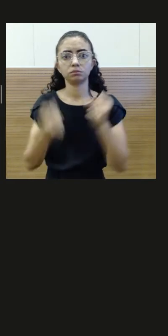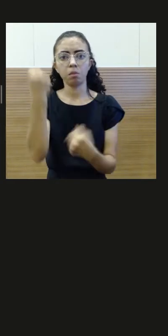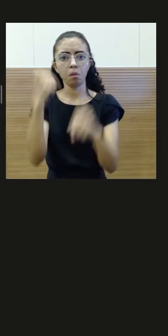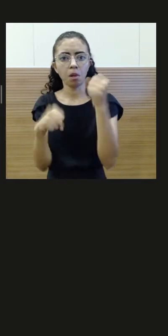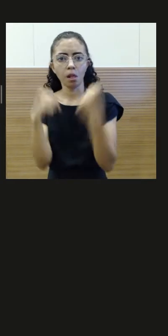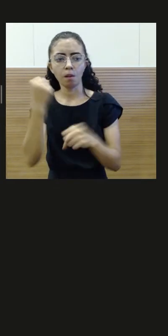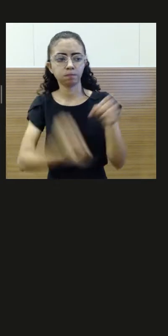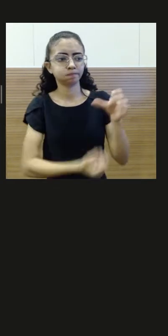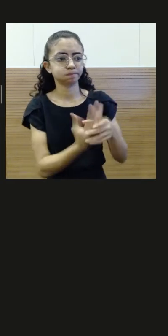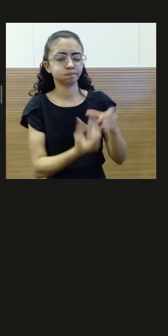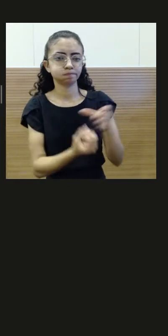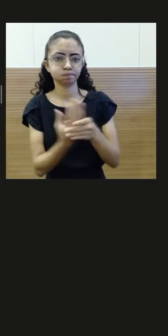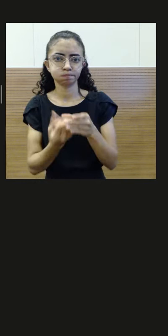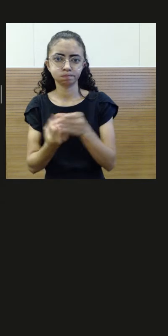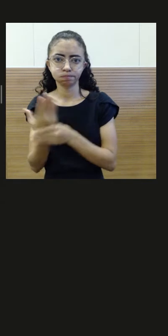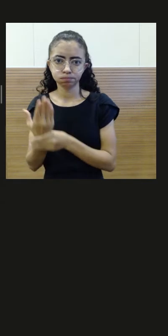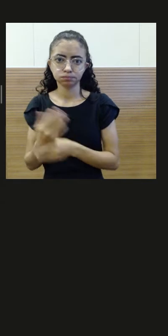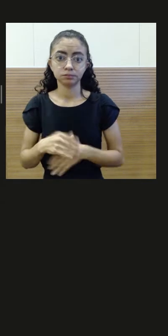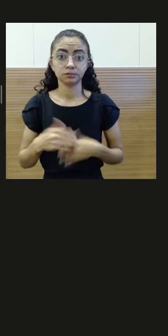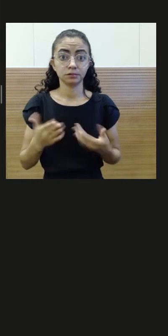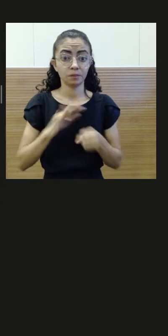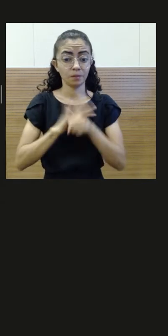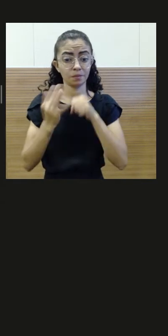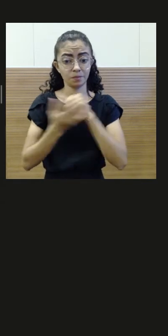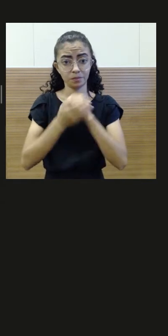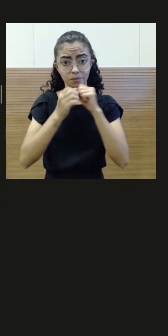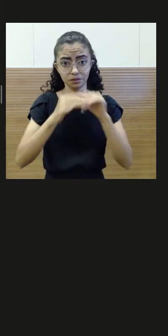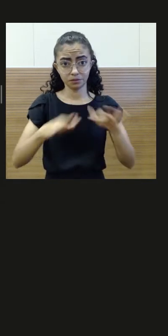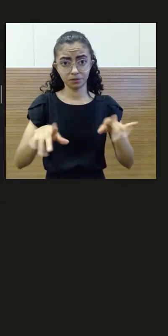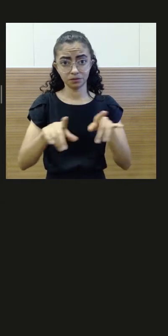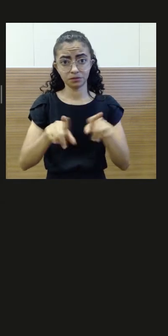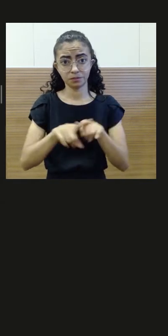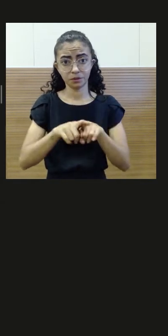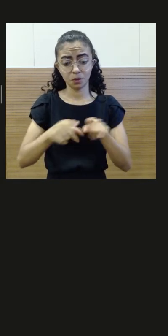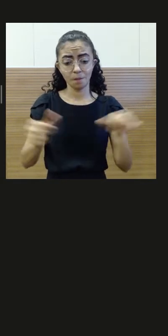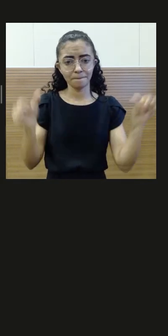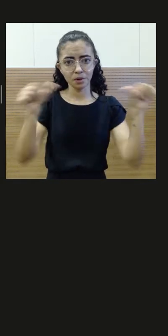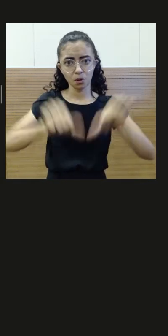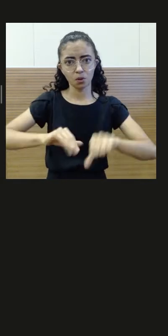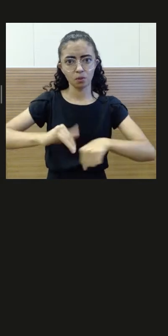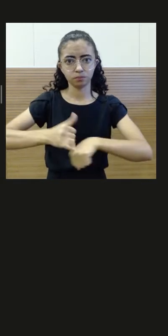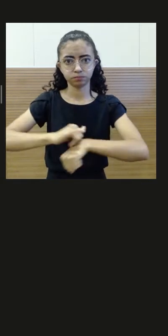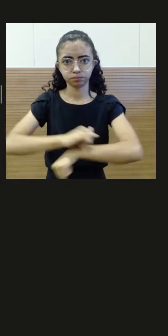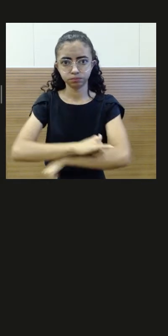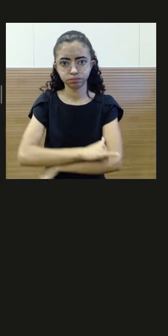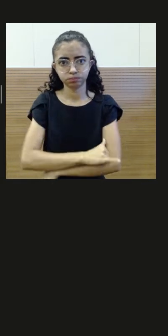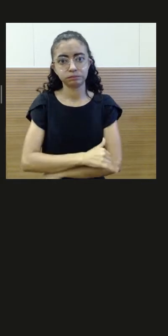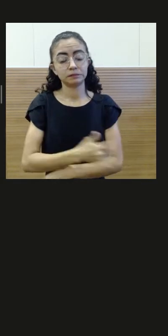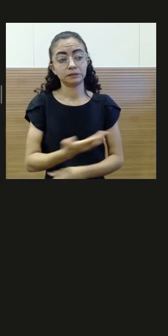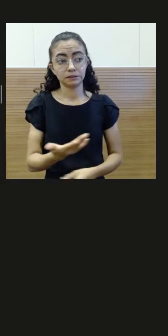but almost all current food guides continue to follow the biochemical paradigm.